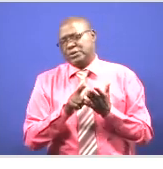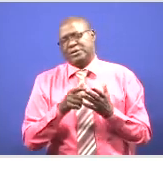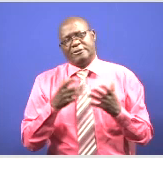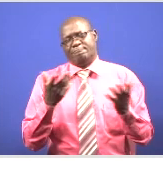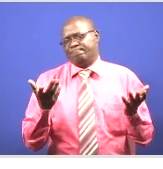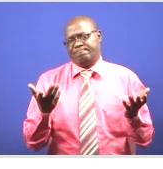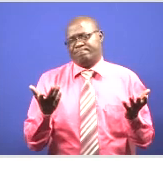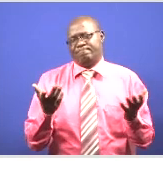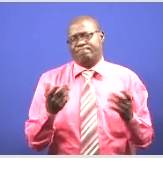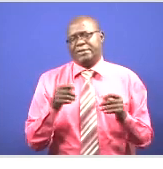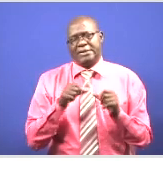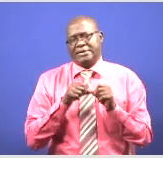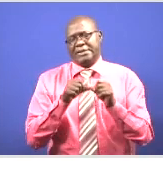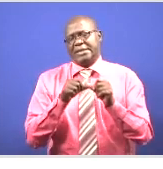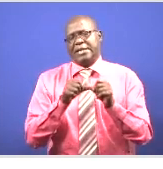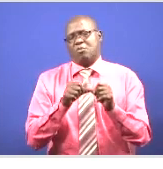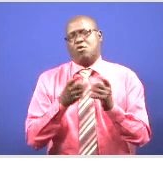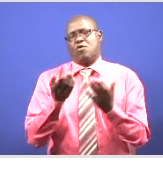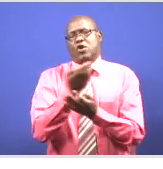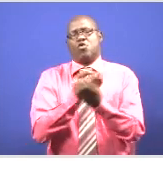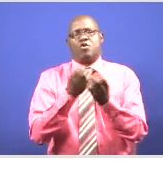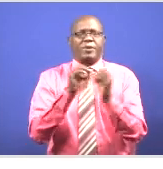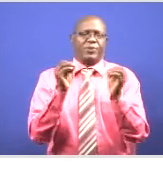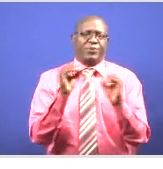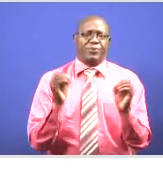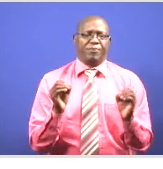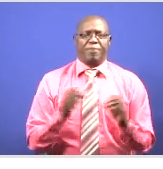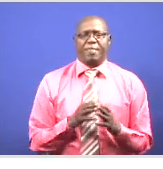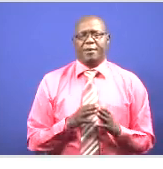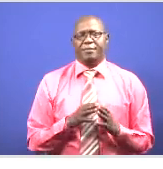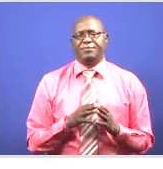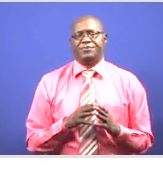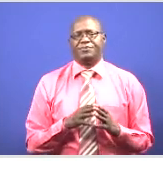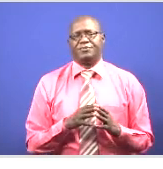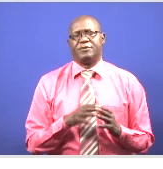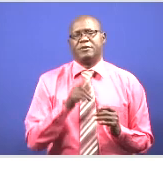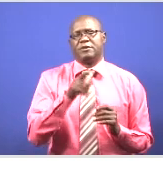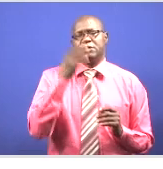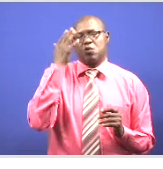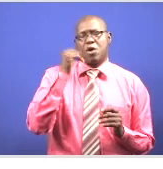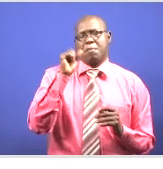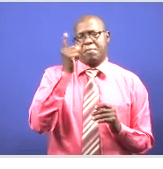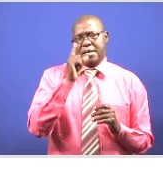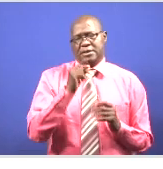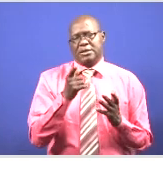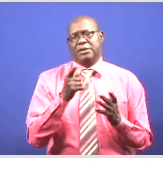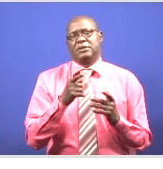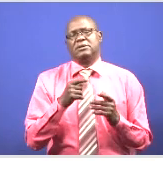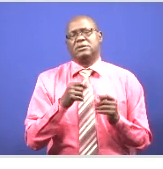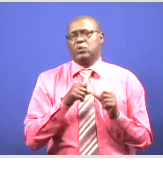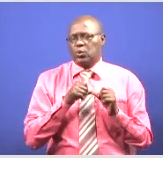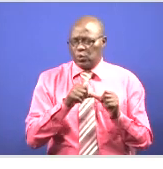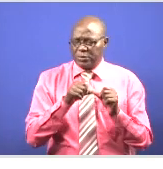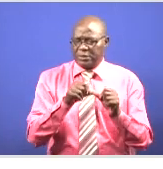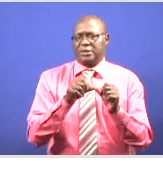these things are not sustainable for an economy, as I told you earlier. And that is why President Ruto is constantly